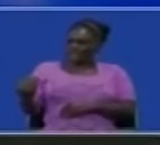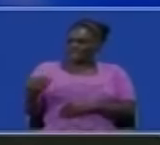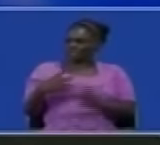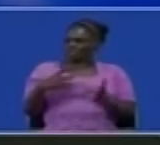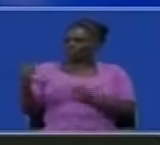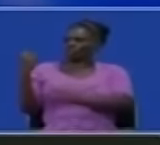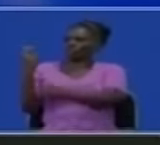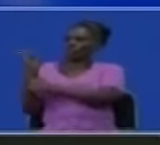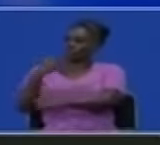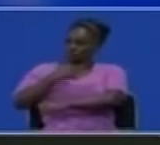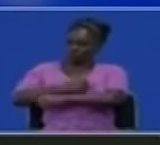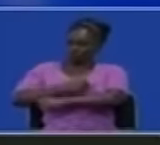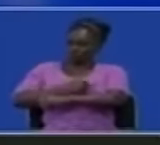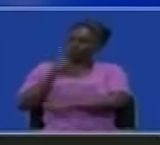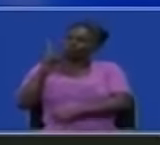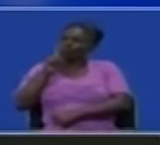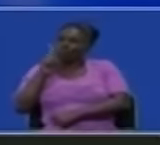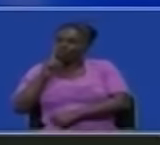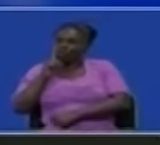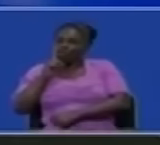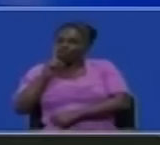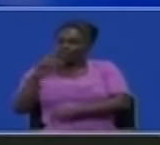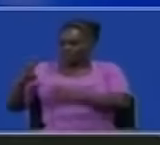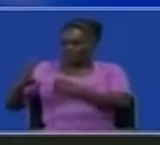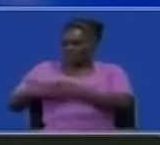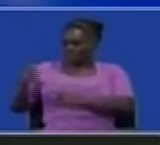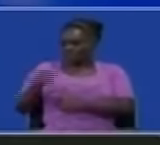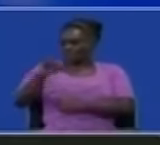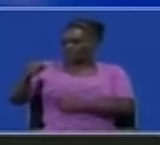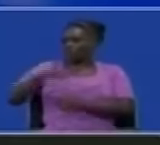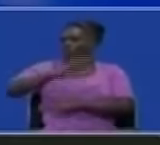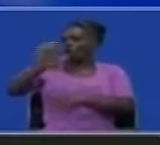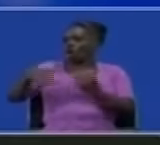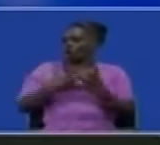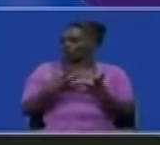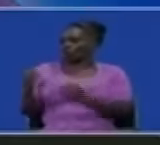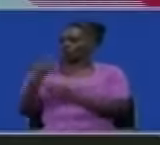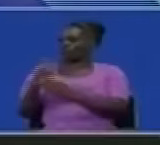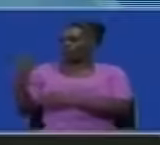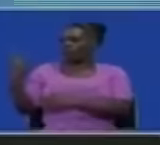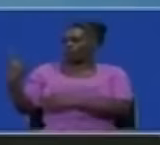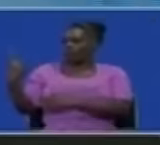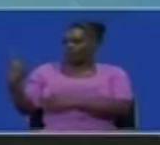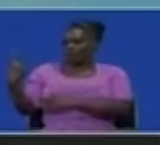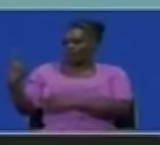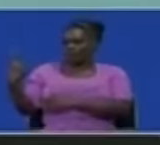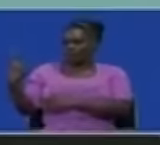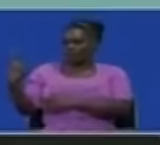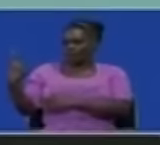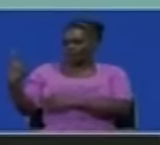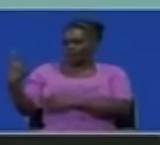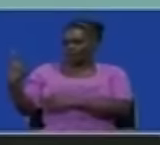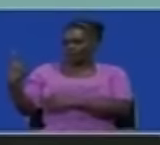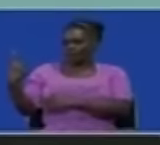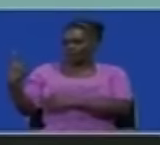to secondary school tomorrow, remember it's the 9th of January that all of those secondary school students are